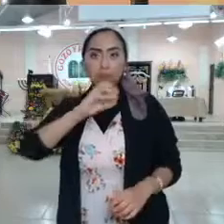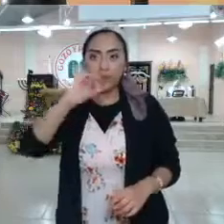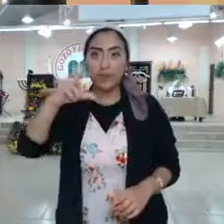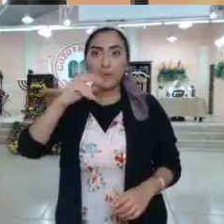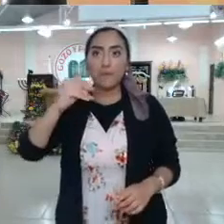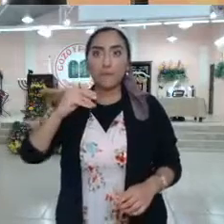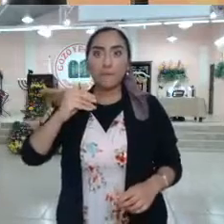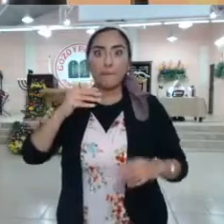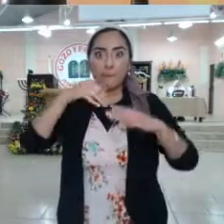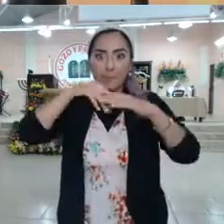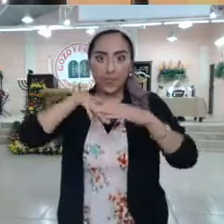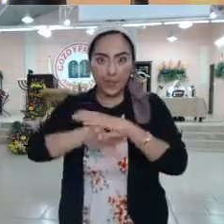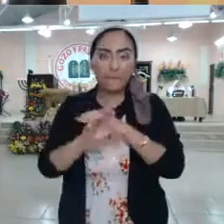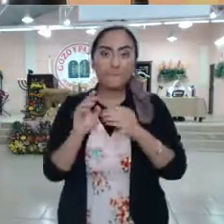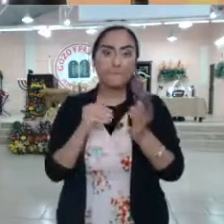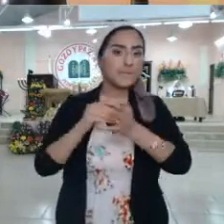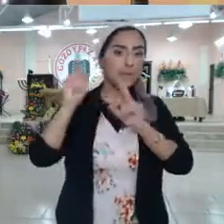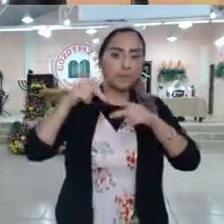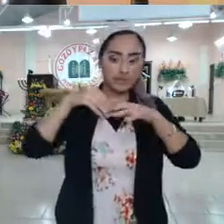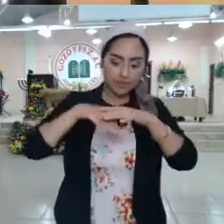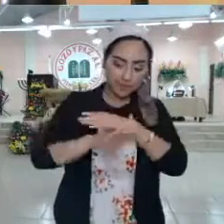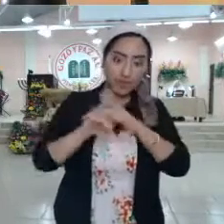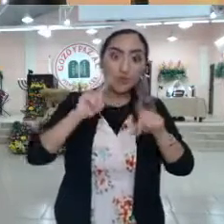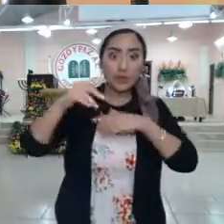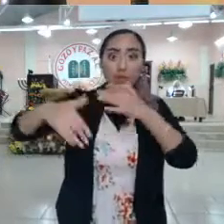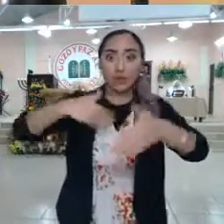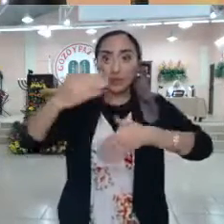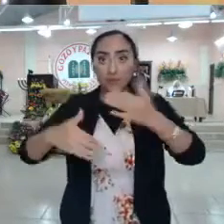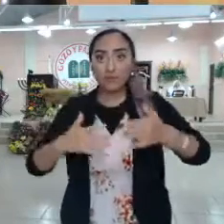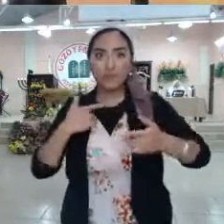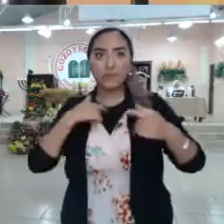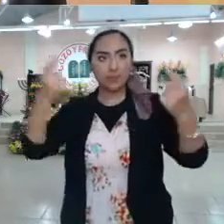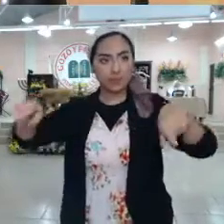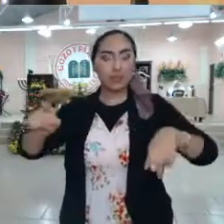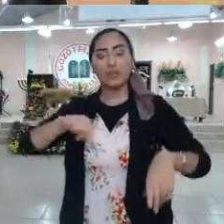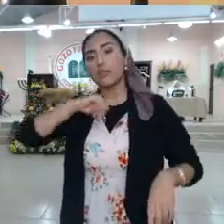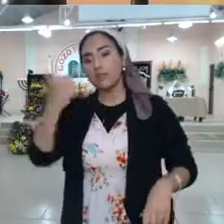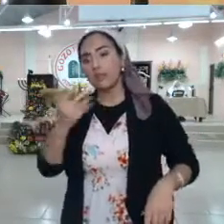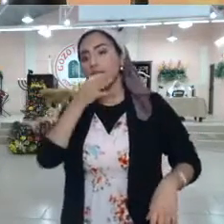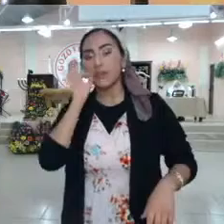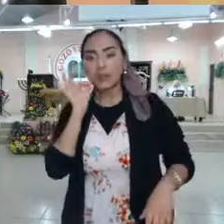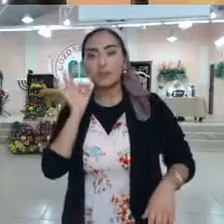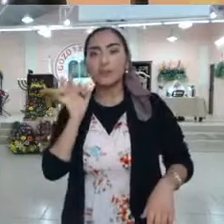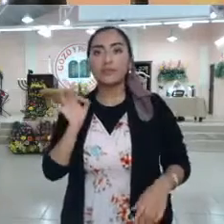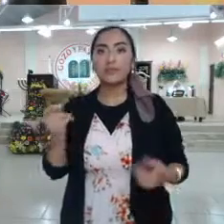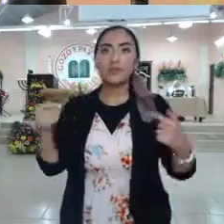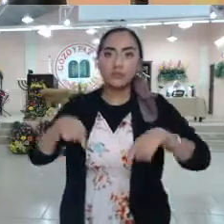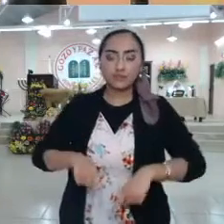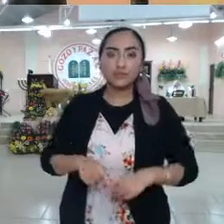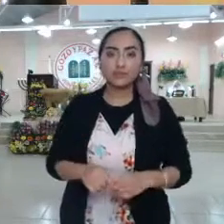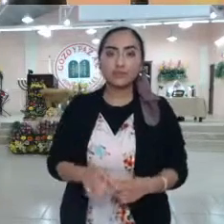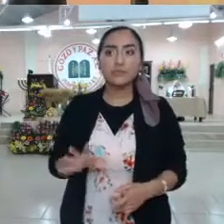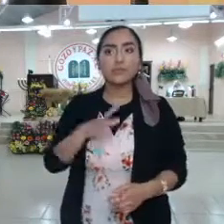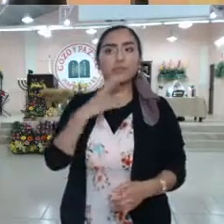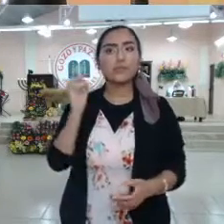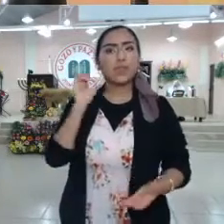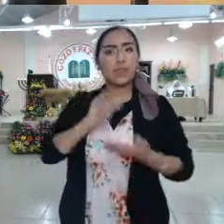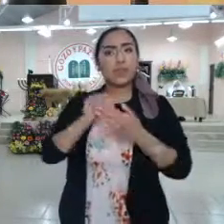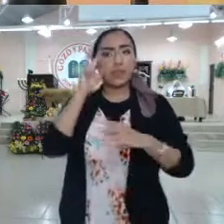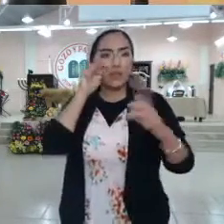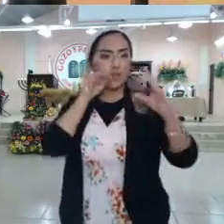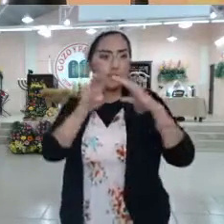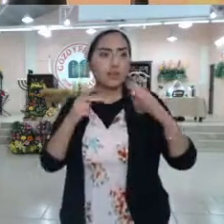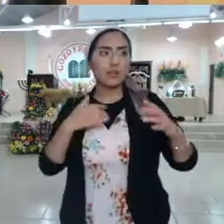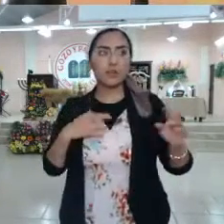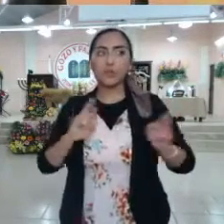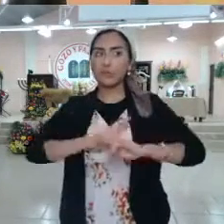y this, empezaron a pasar miles. and thousands started to Pero go through después it. vine a guardar otro But then I ayuno. kept another fasting, Y esa profecía yo estoy and seguro